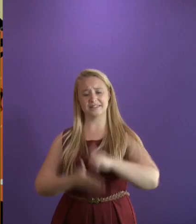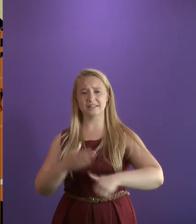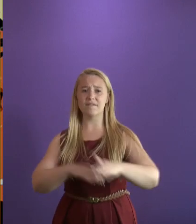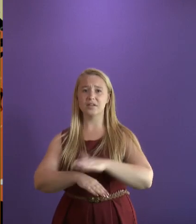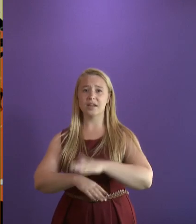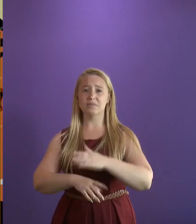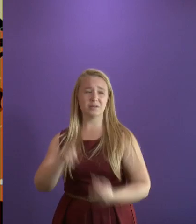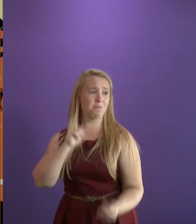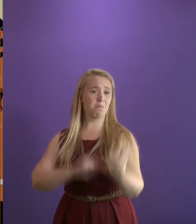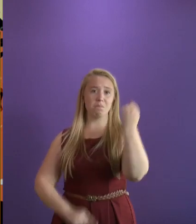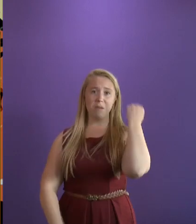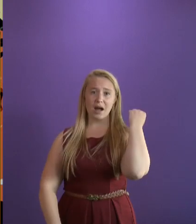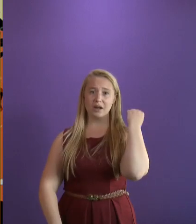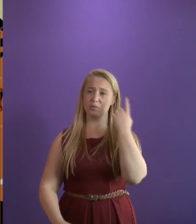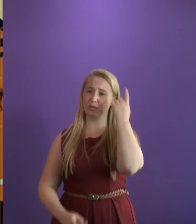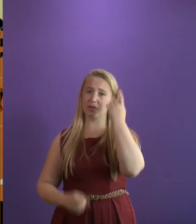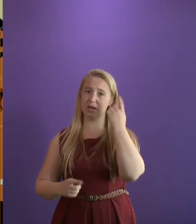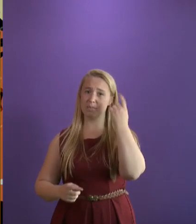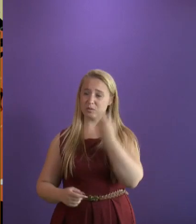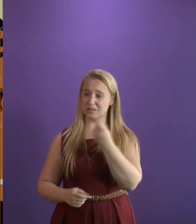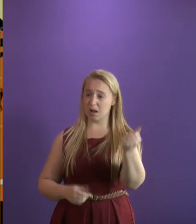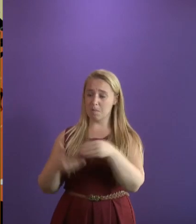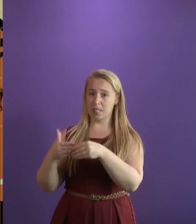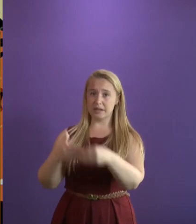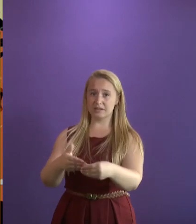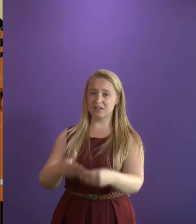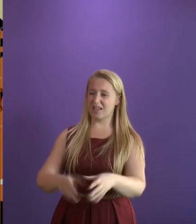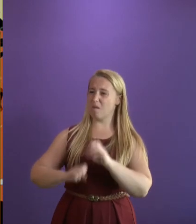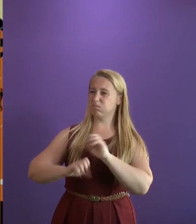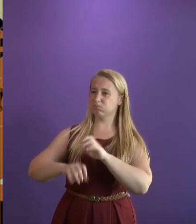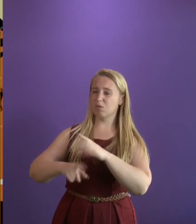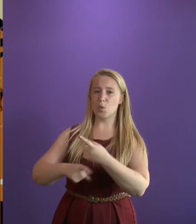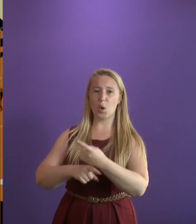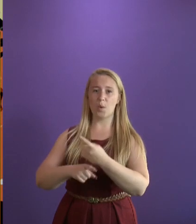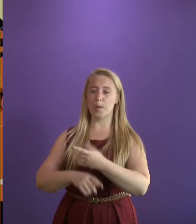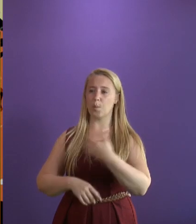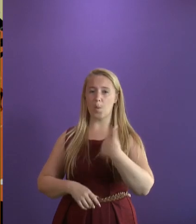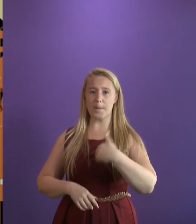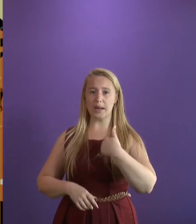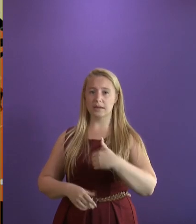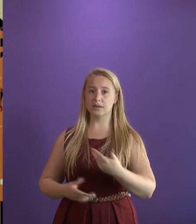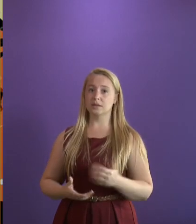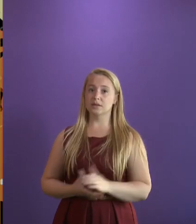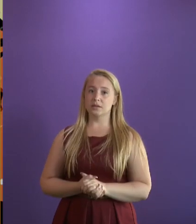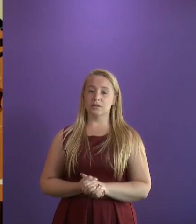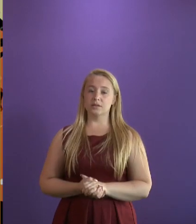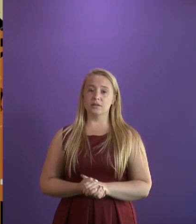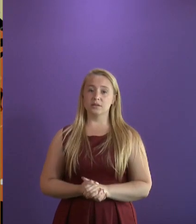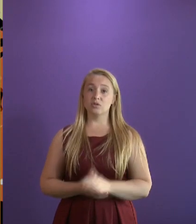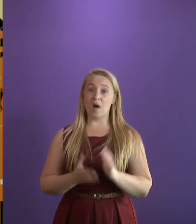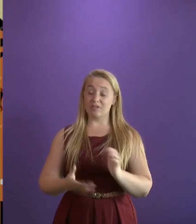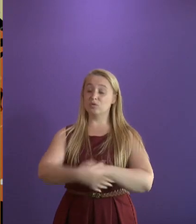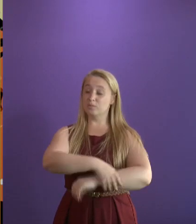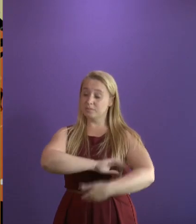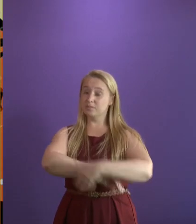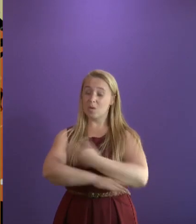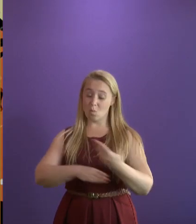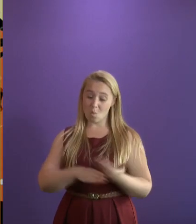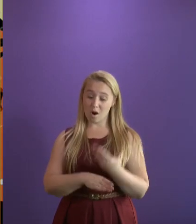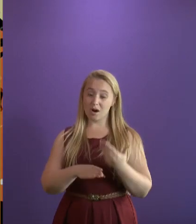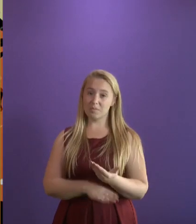women when you see some of the rhetoric from certain world leaders around the globe right now. You know, we've not just got work to do, but we've got